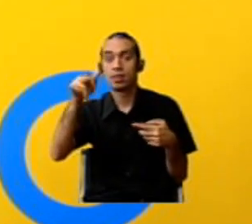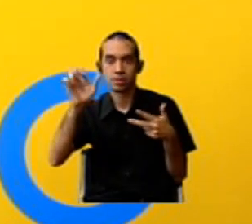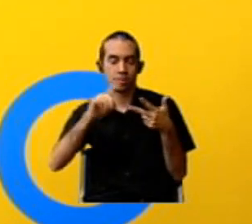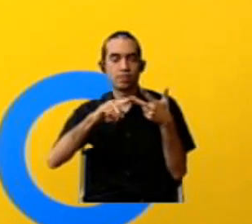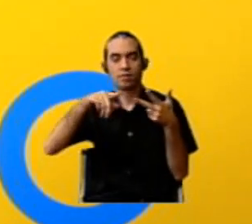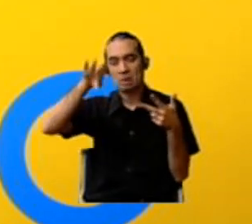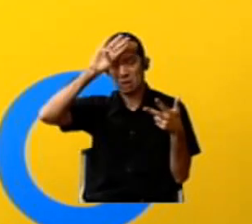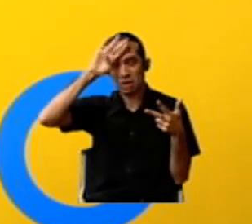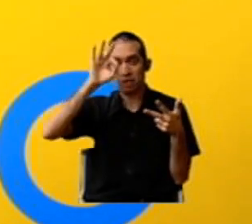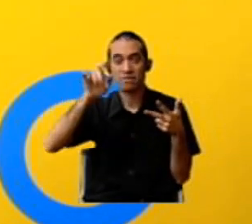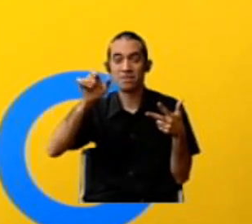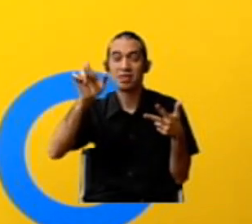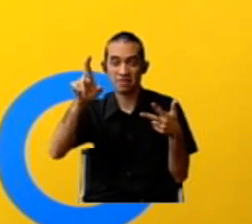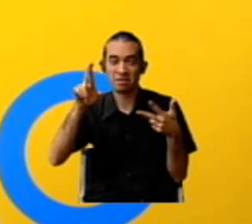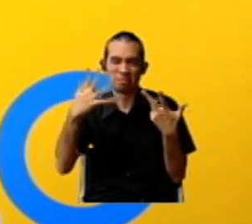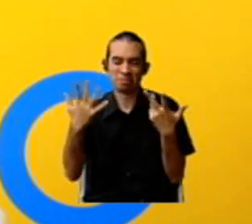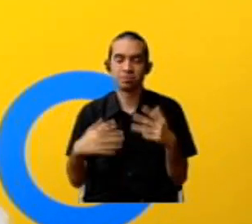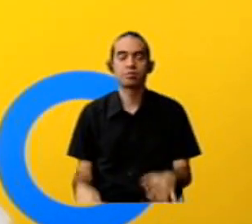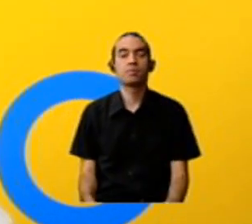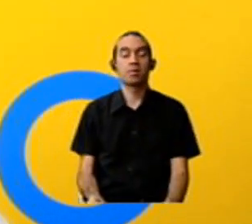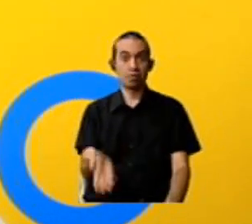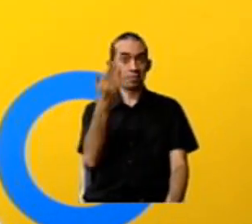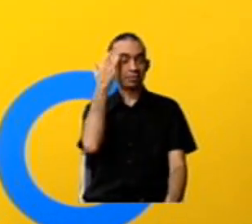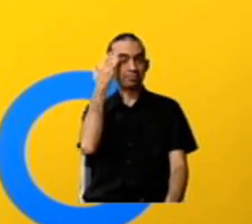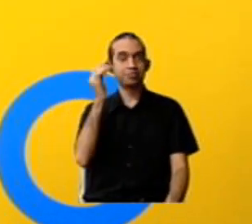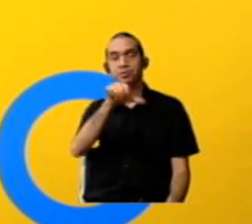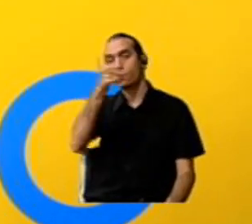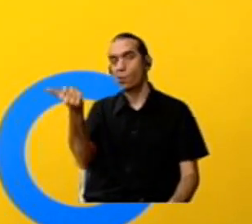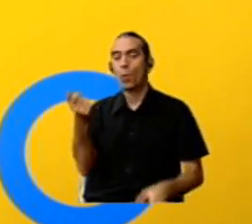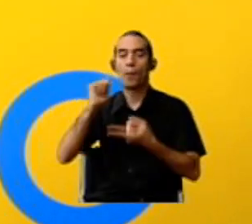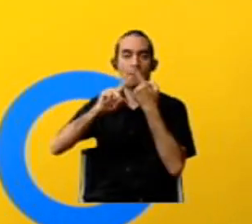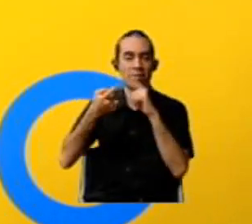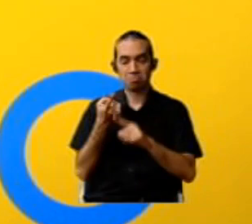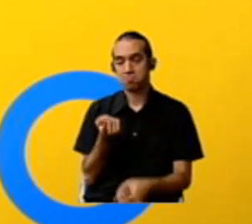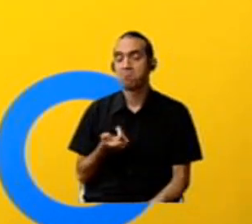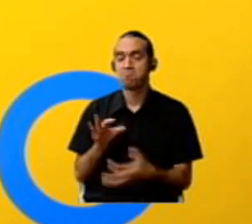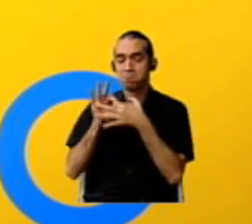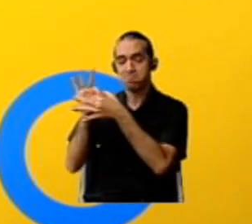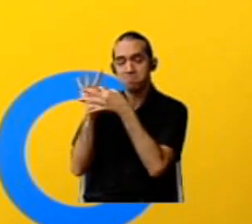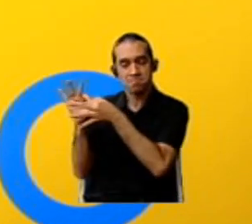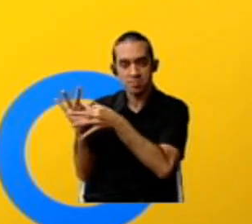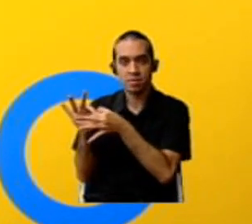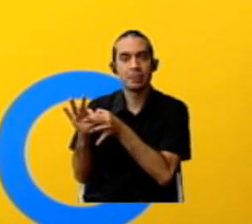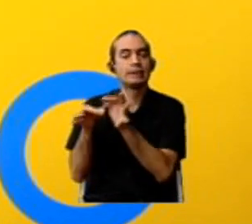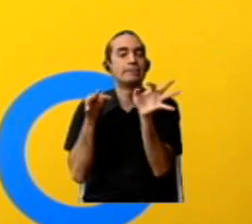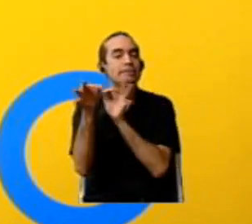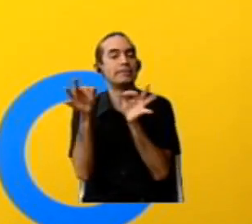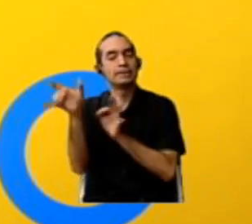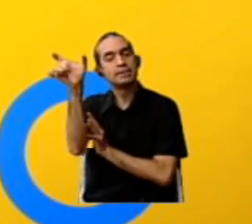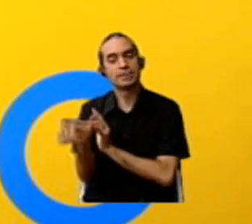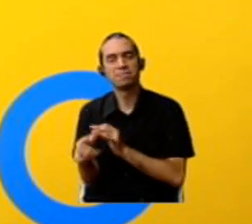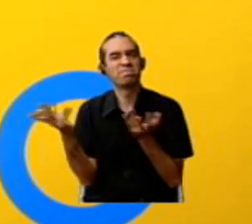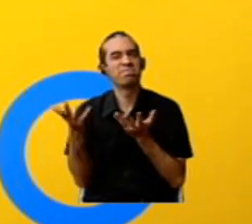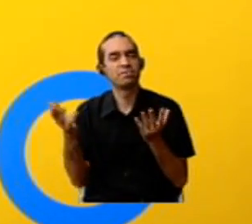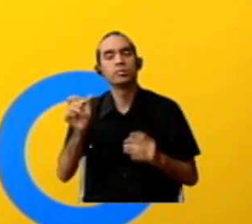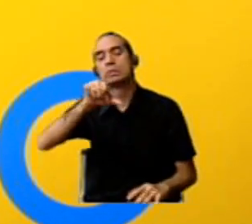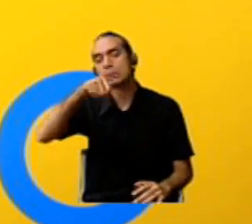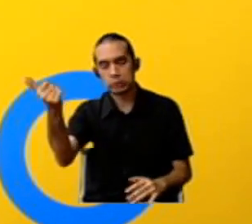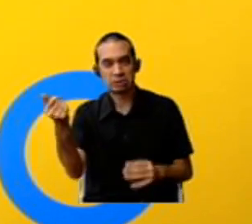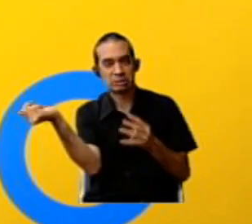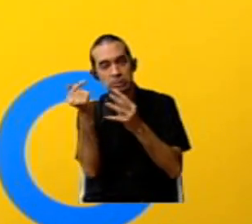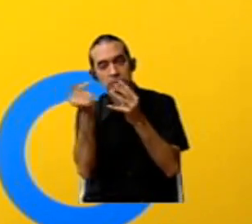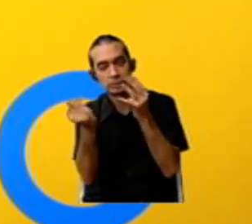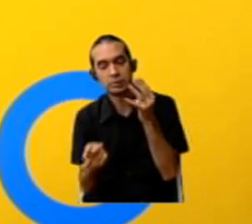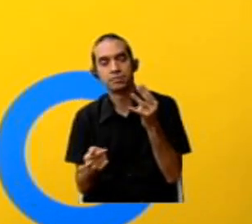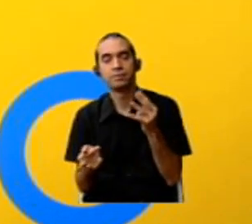have another friend, a very close friend of mine, and he's going to explain, Charlie, another